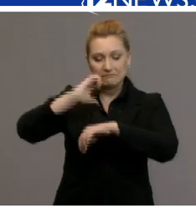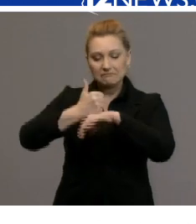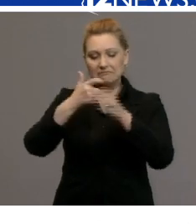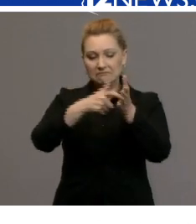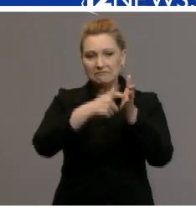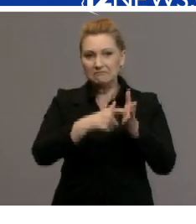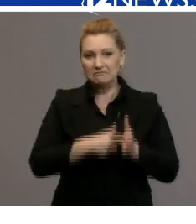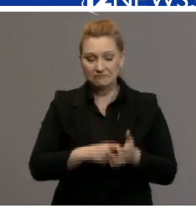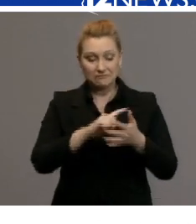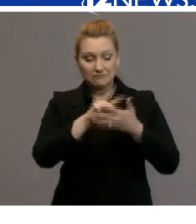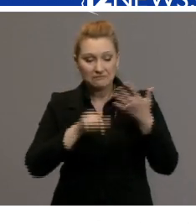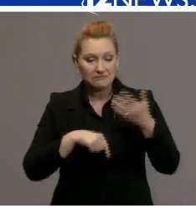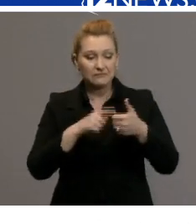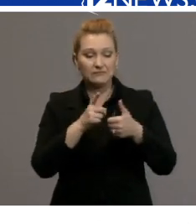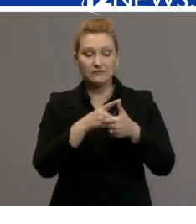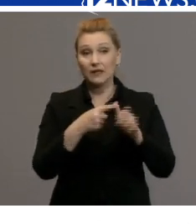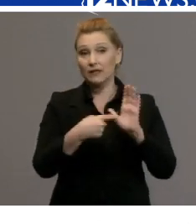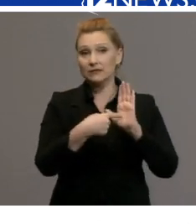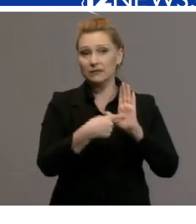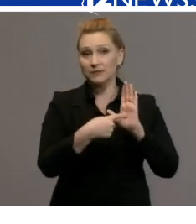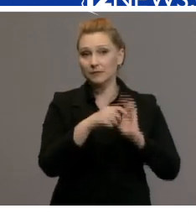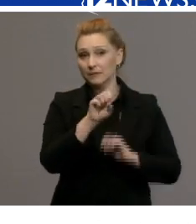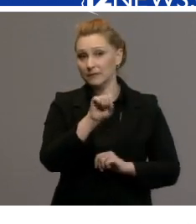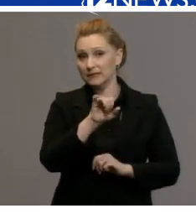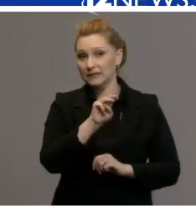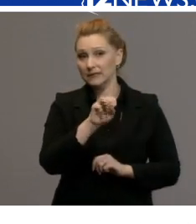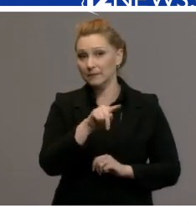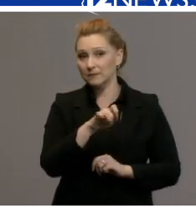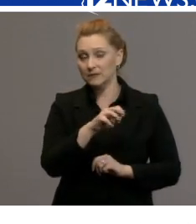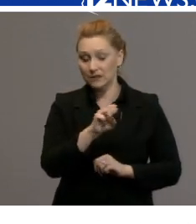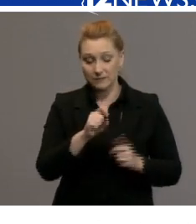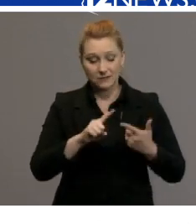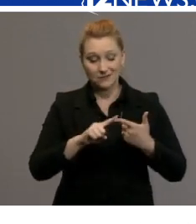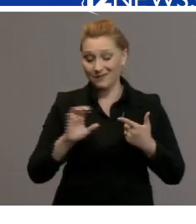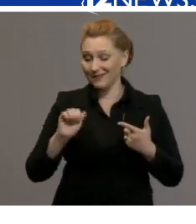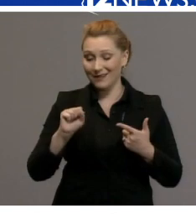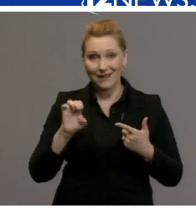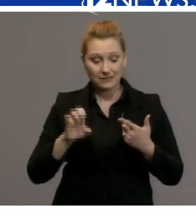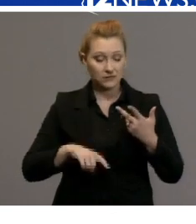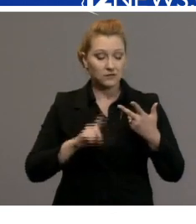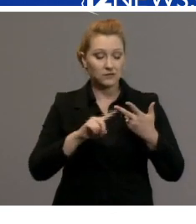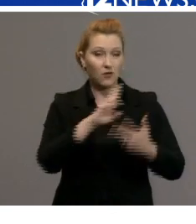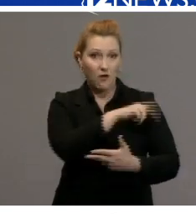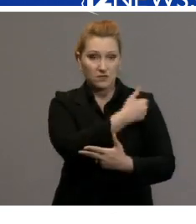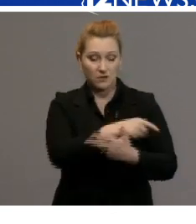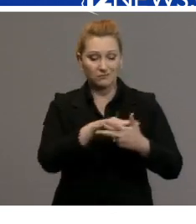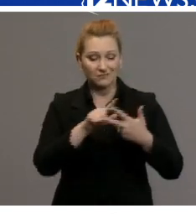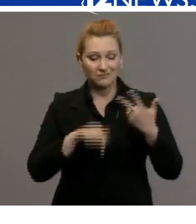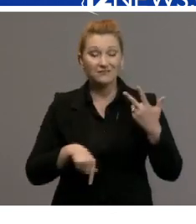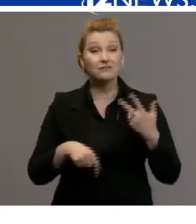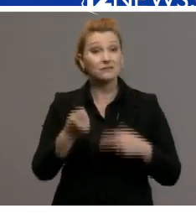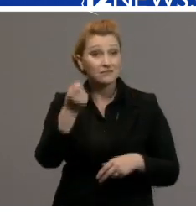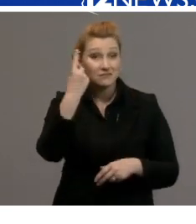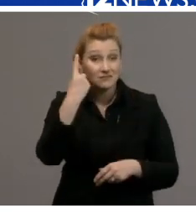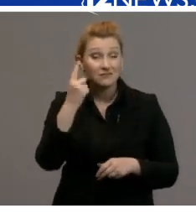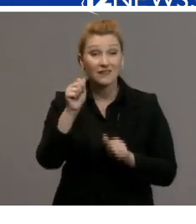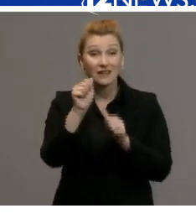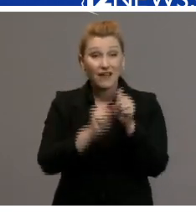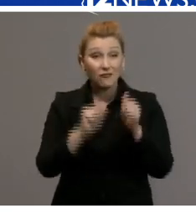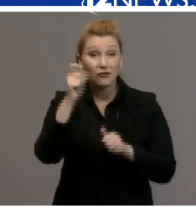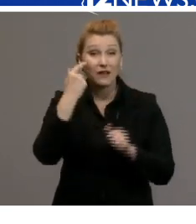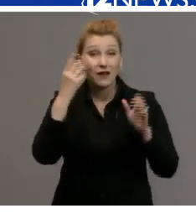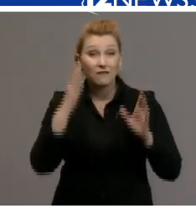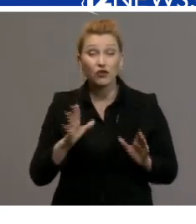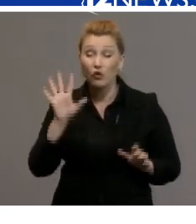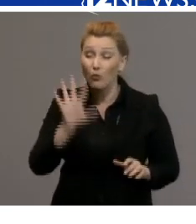and hospitals. This is the same information that every governor in the country has been given. There's